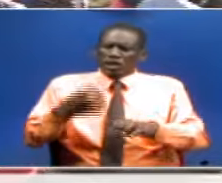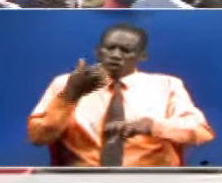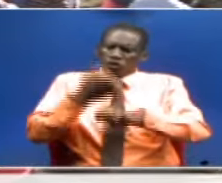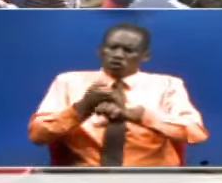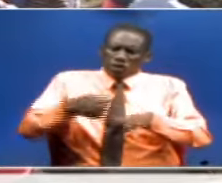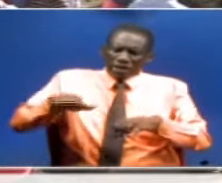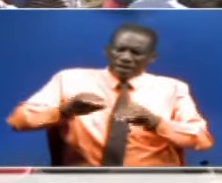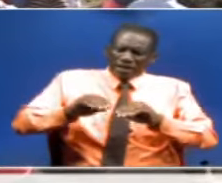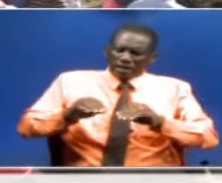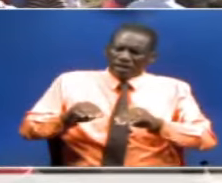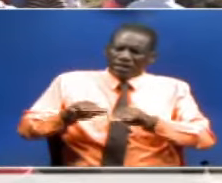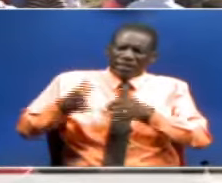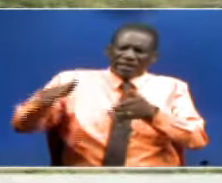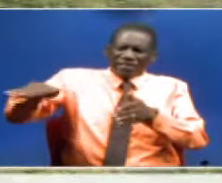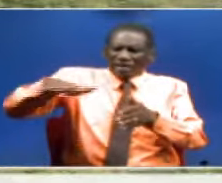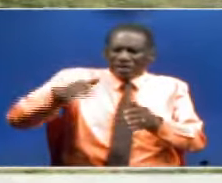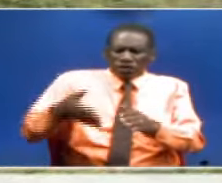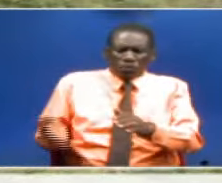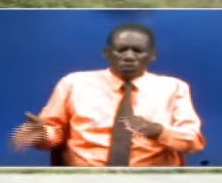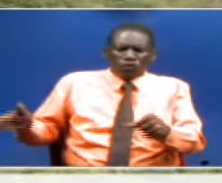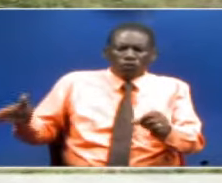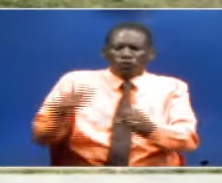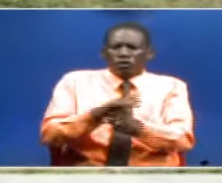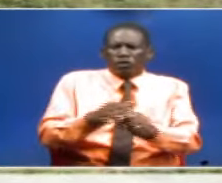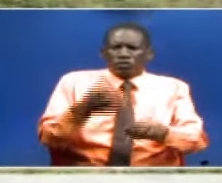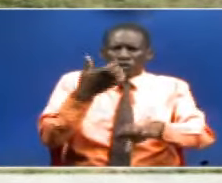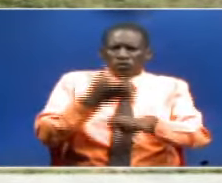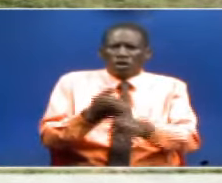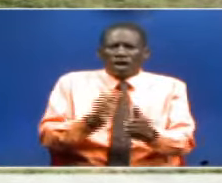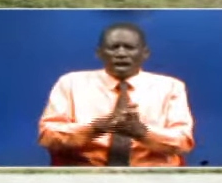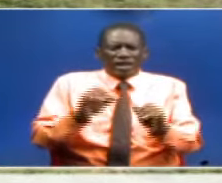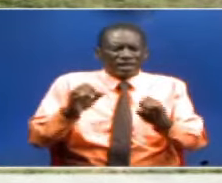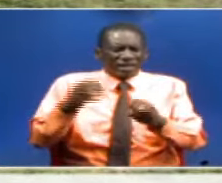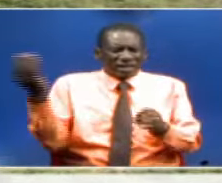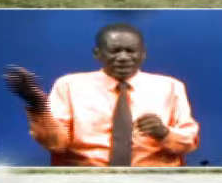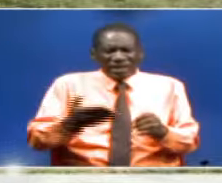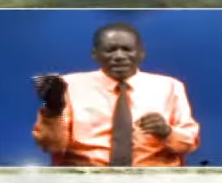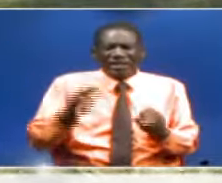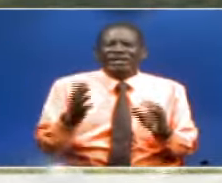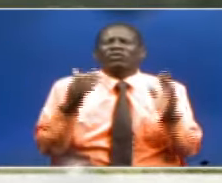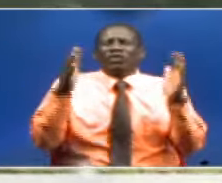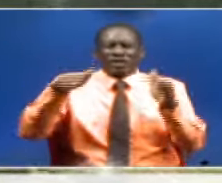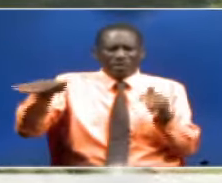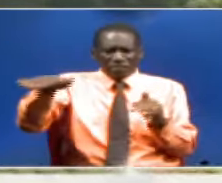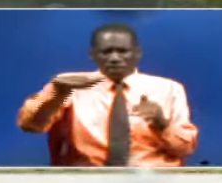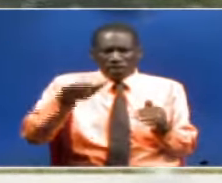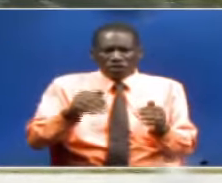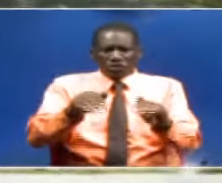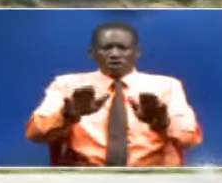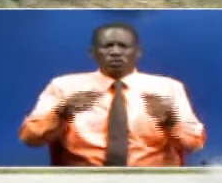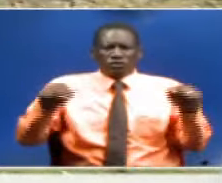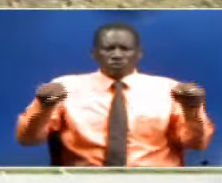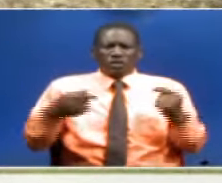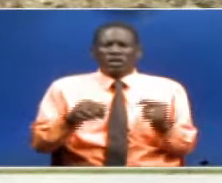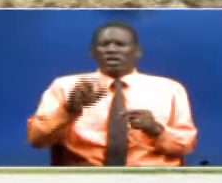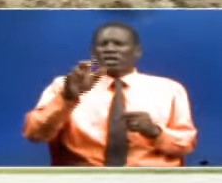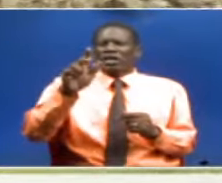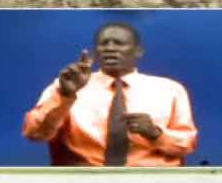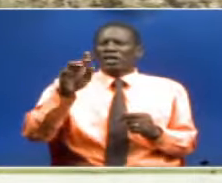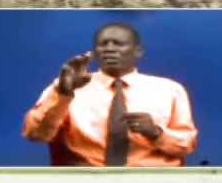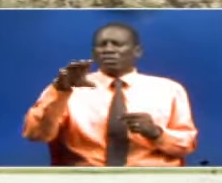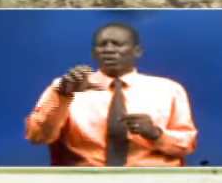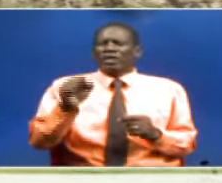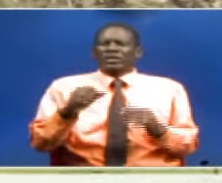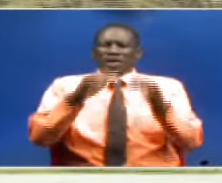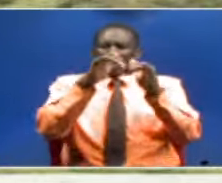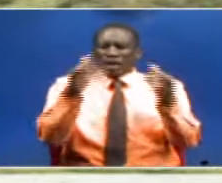refilled, as well as clearing the bushes around the area to avert further attacks. They also want a KWS camp to be